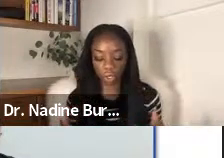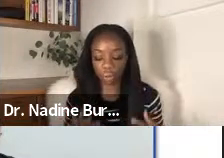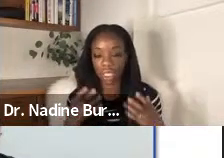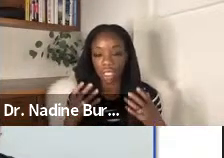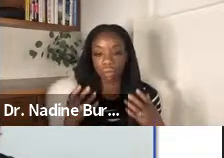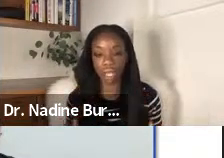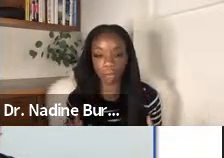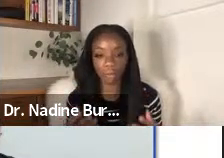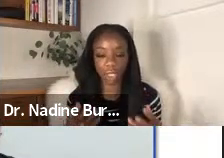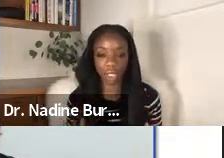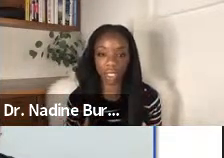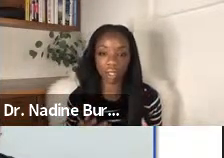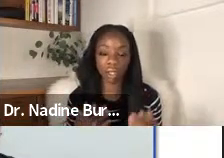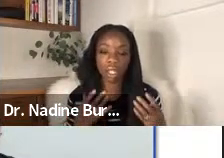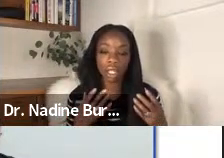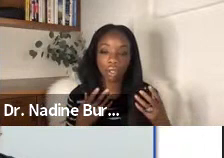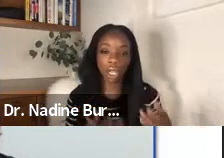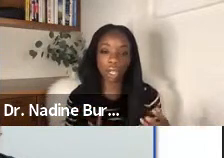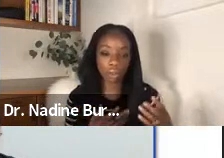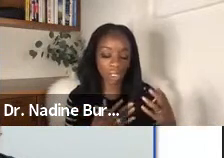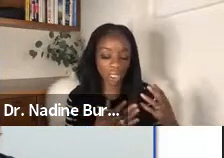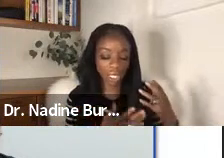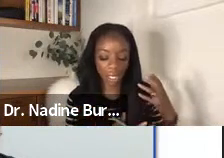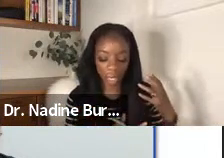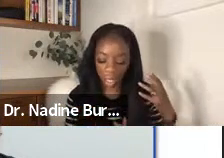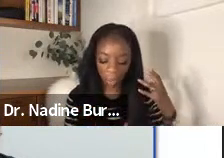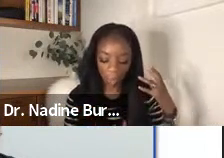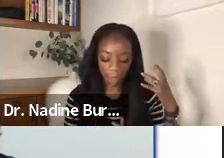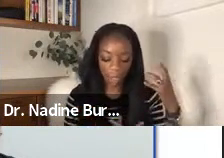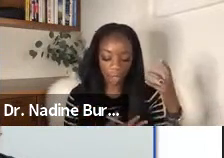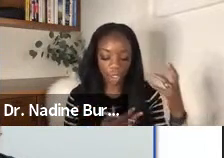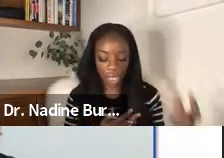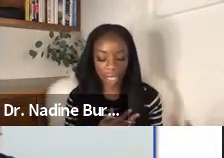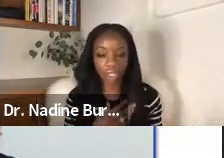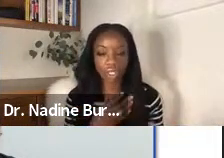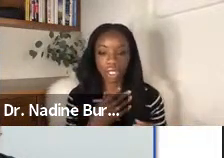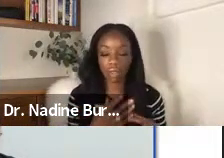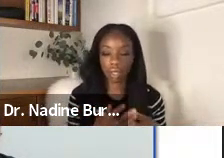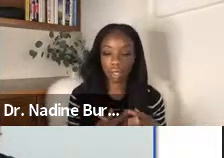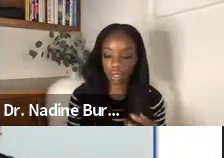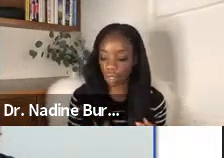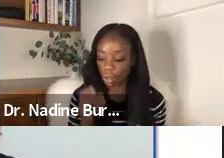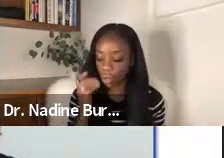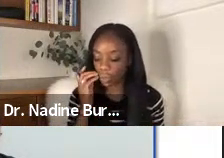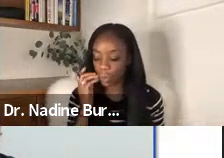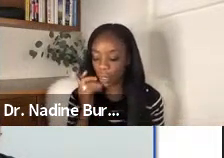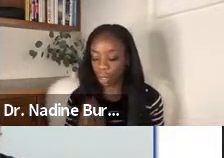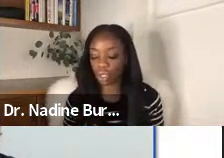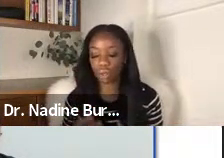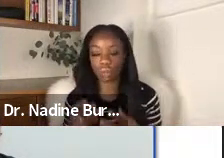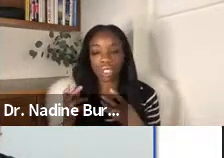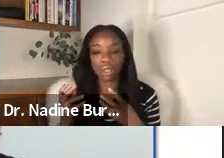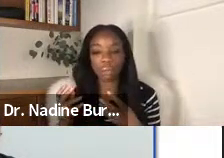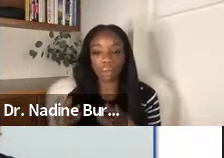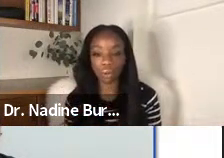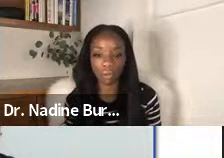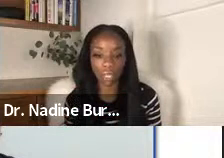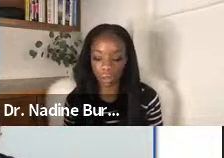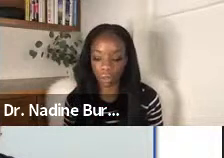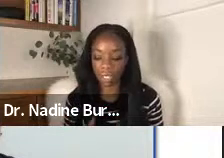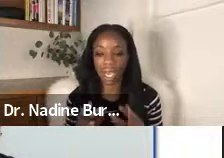we're also really grateful to hear not only the challenges and the concerns, but also really